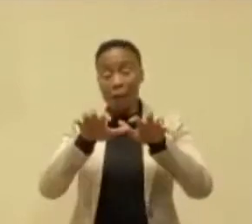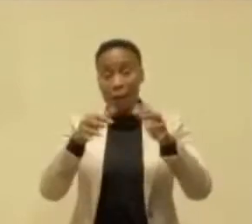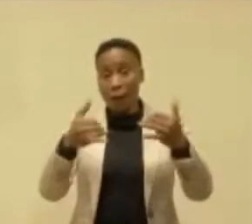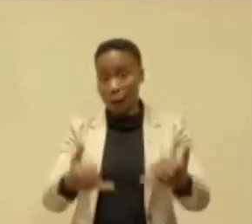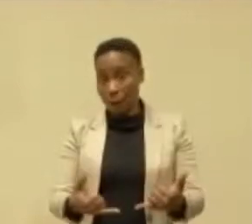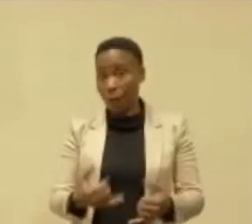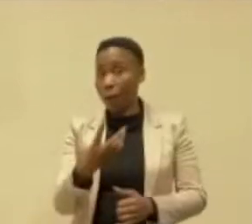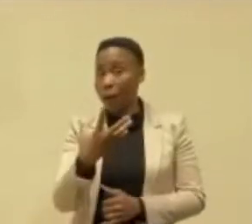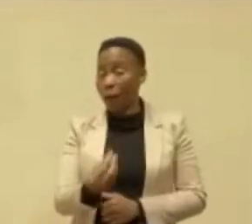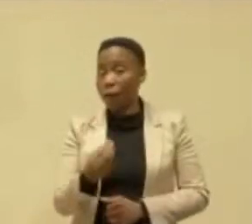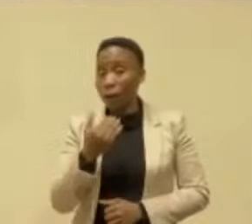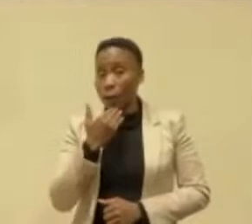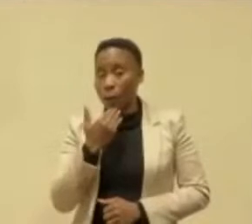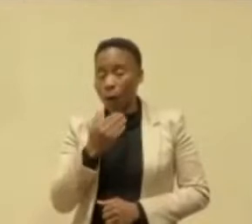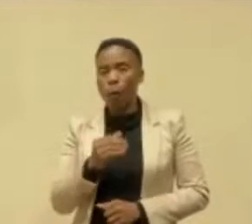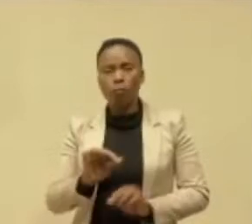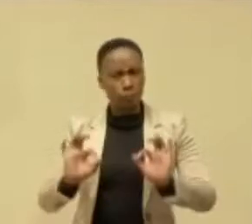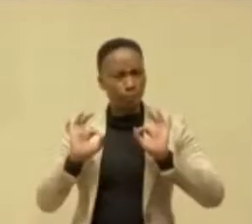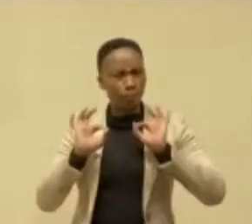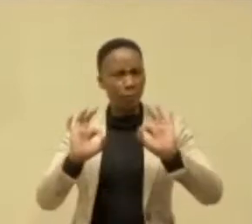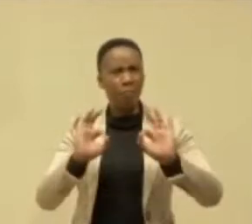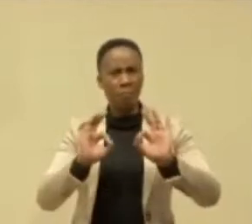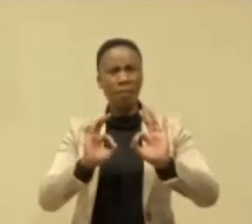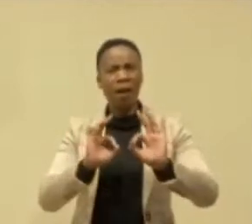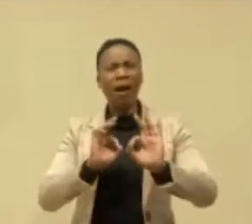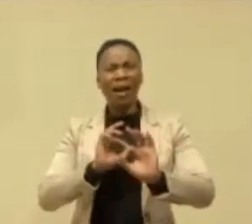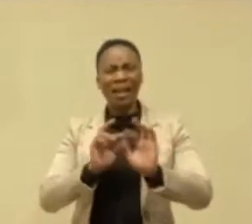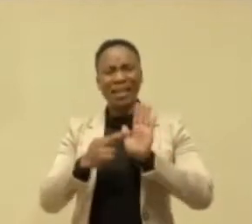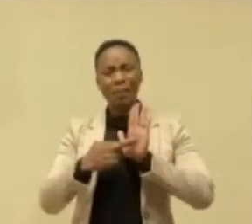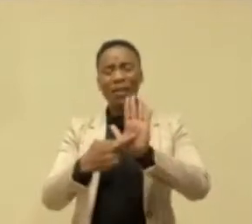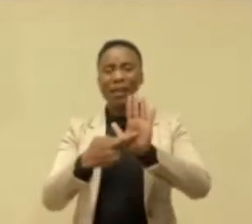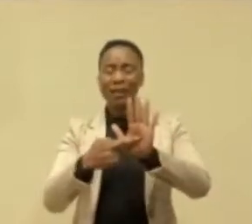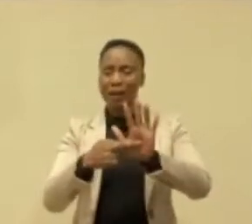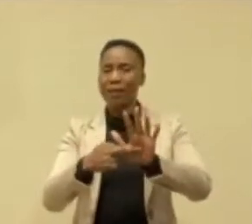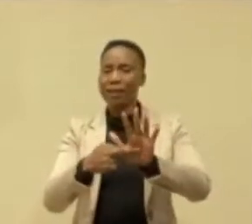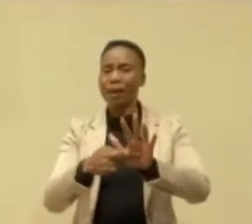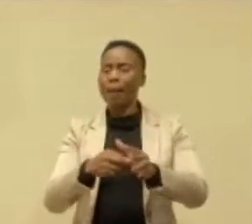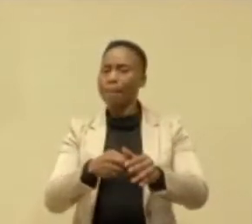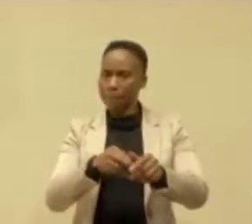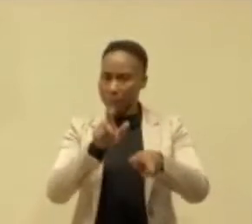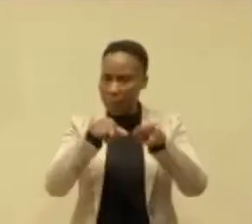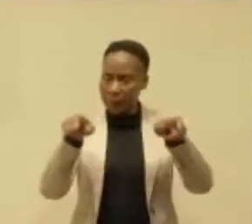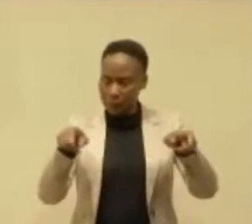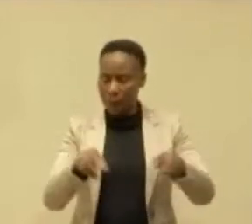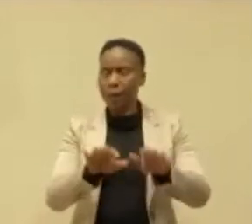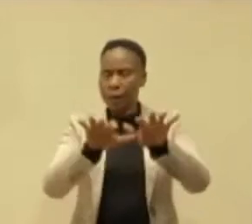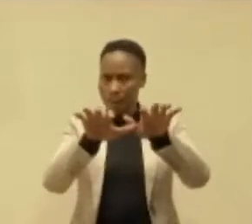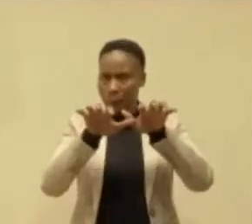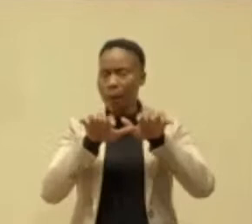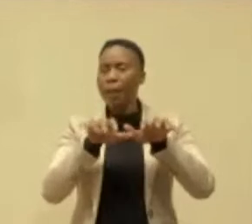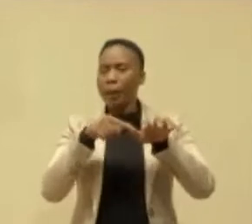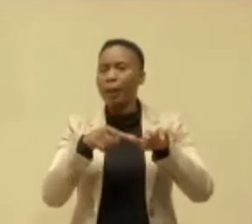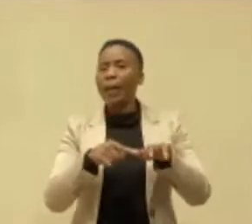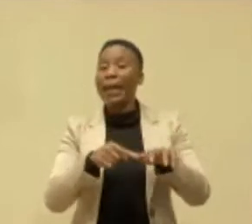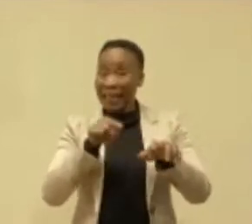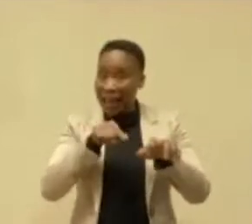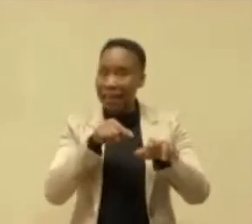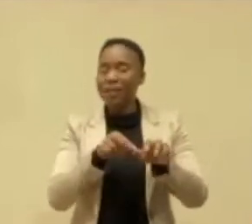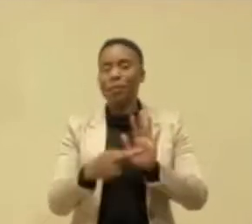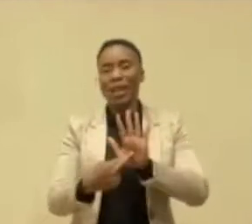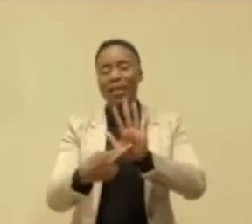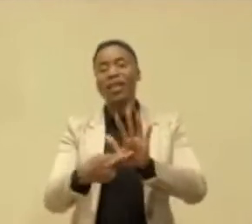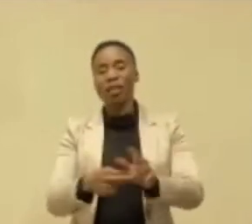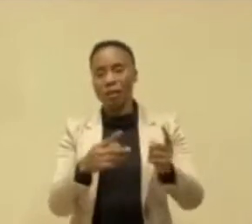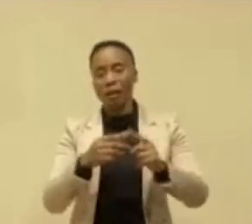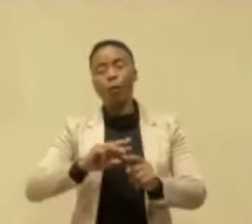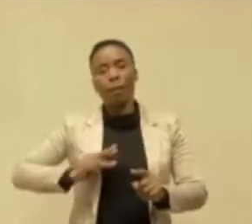are having a well-represented parliament a a world representation album day and that's why we are